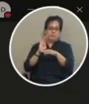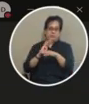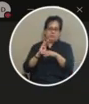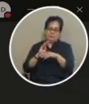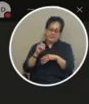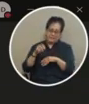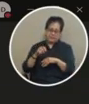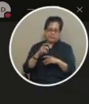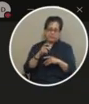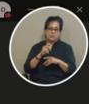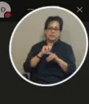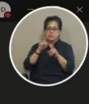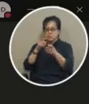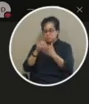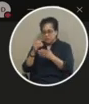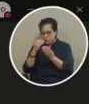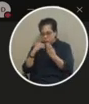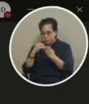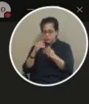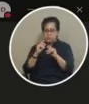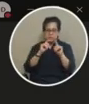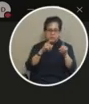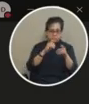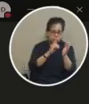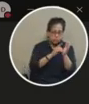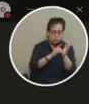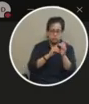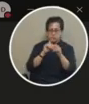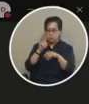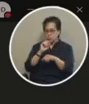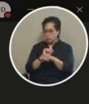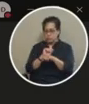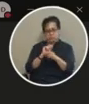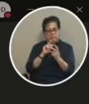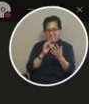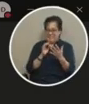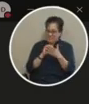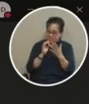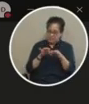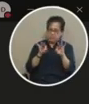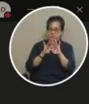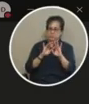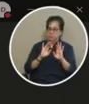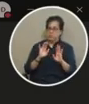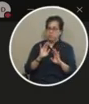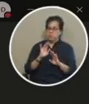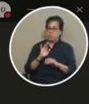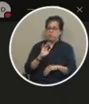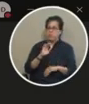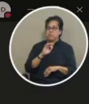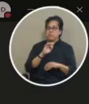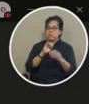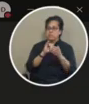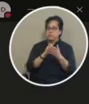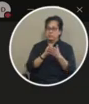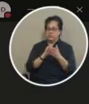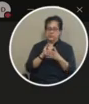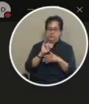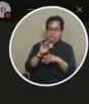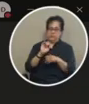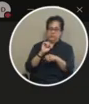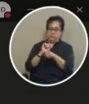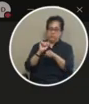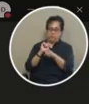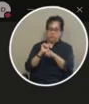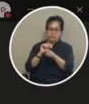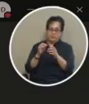essential needs, which is to get groceries, healthcare, or go to work, where they're employed,